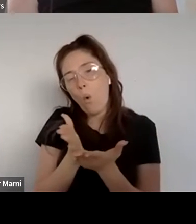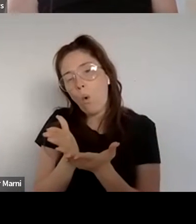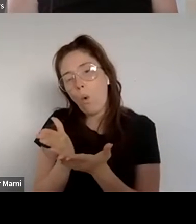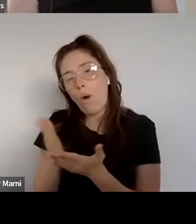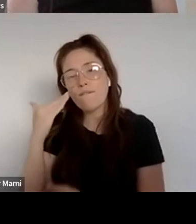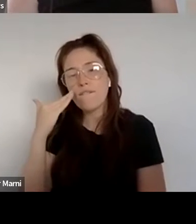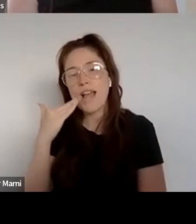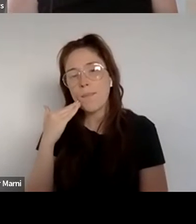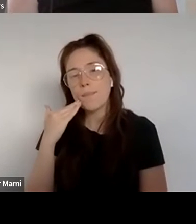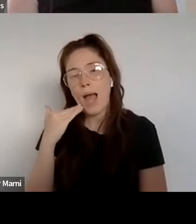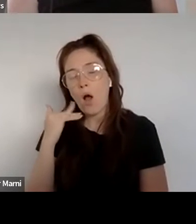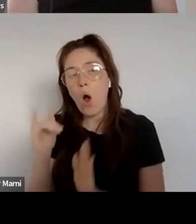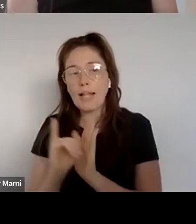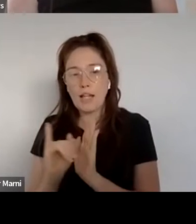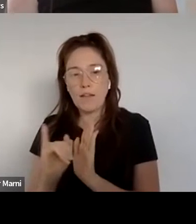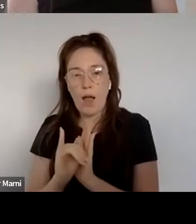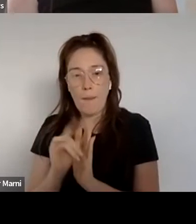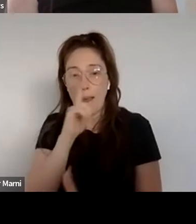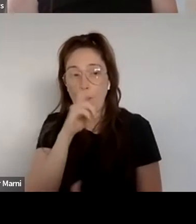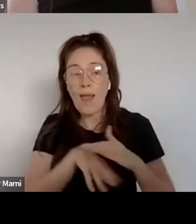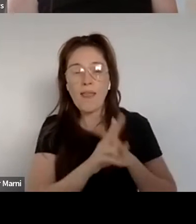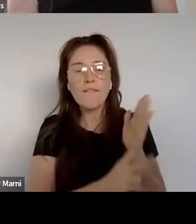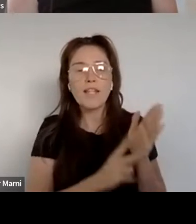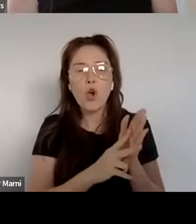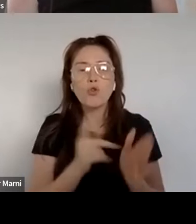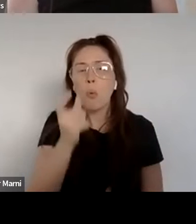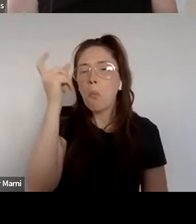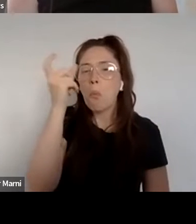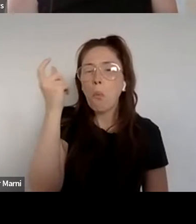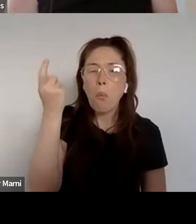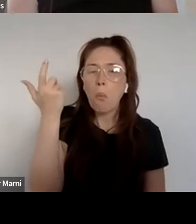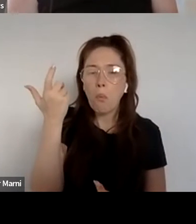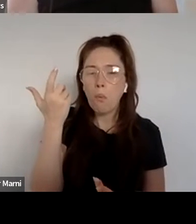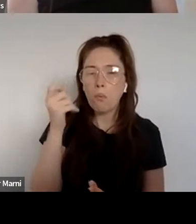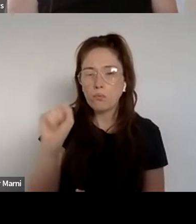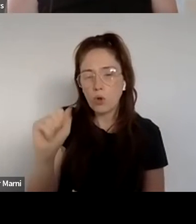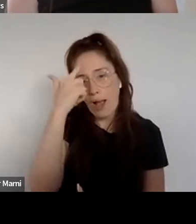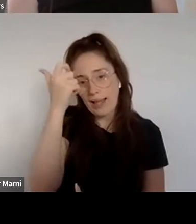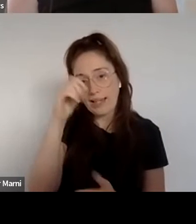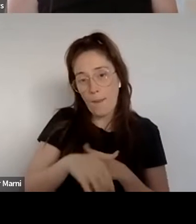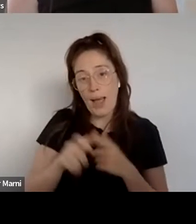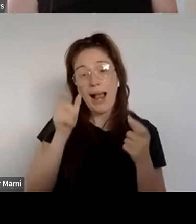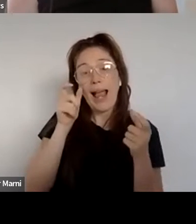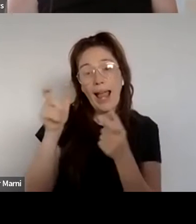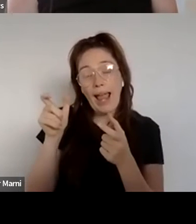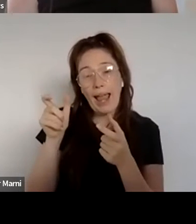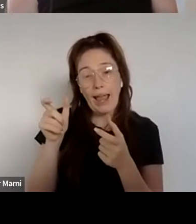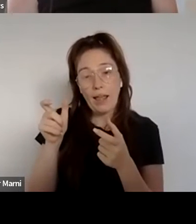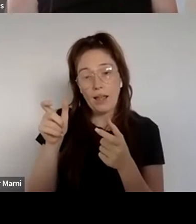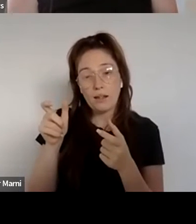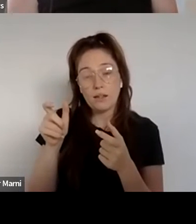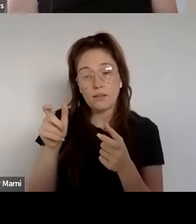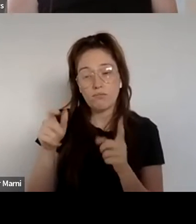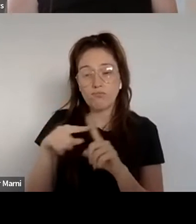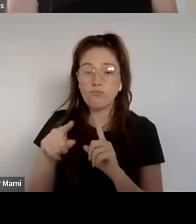identified individuals. So I'm just curious to get your take on this idea of care and what you